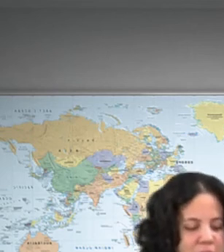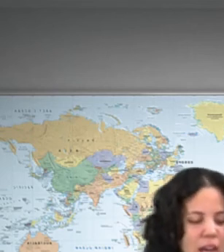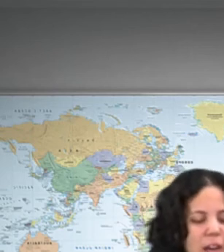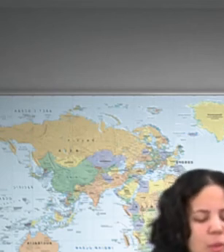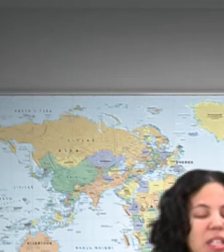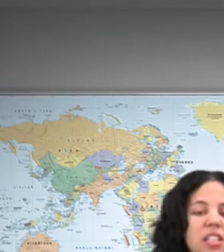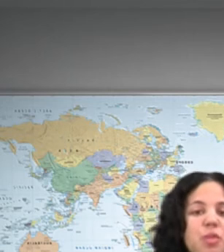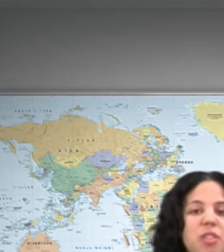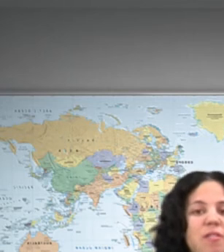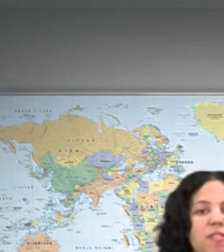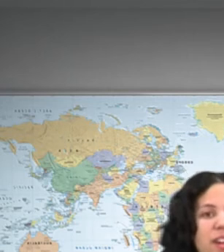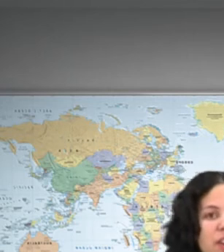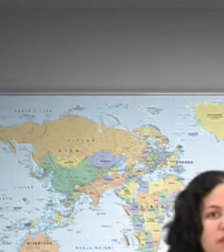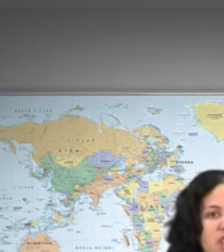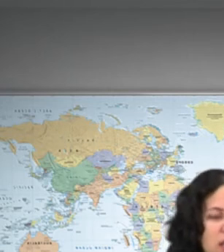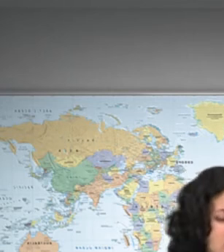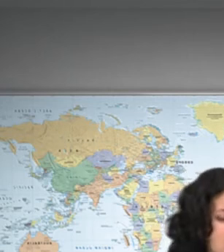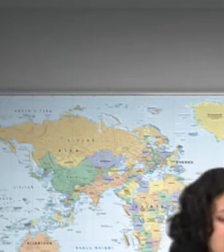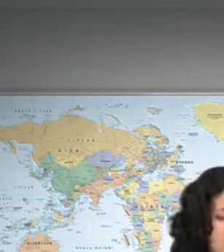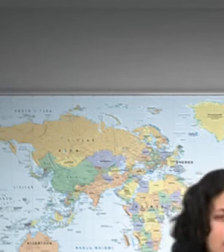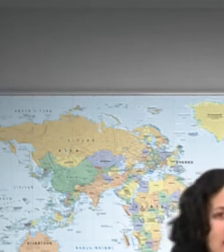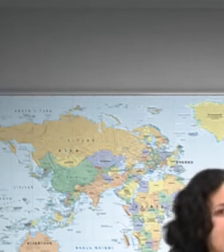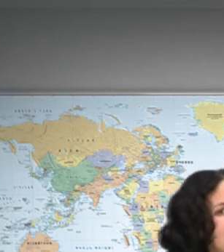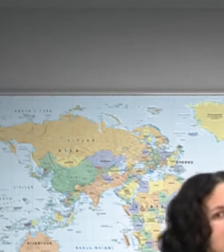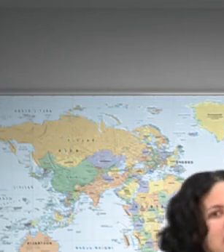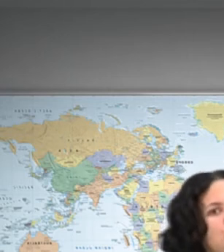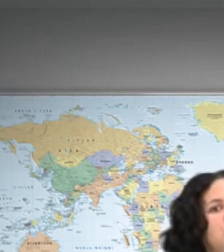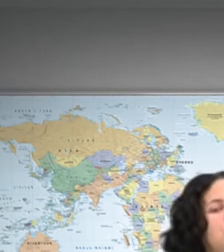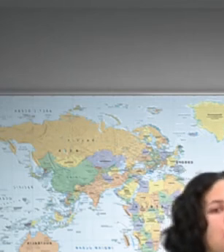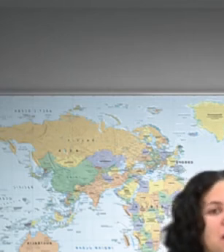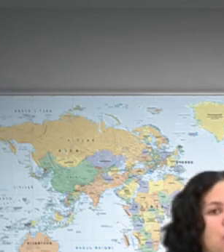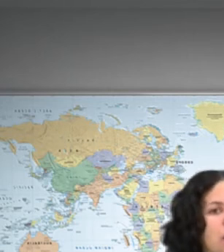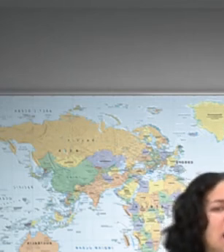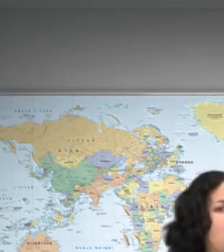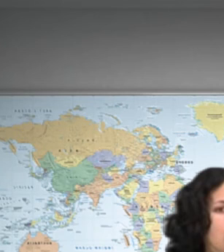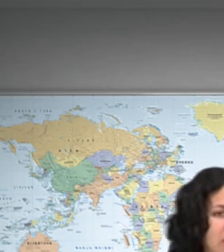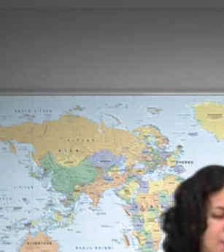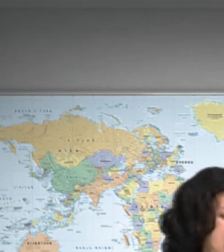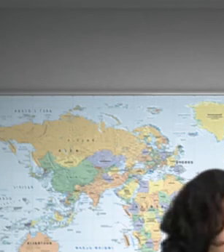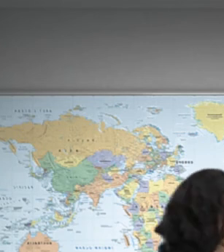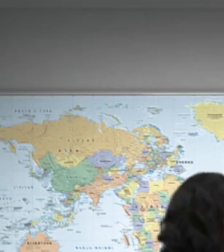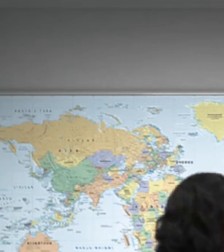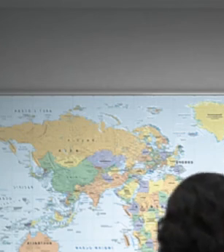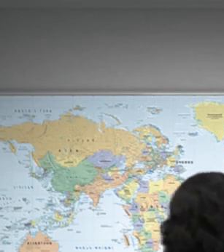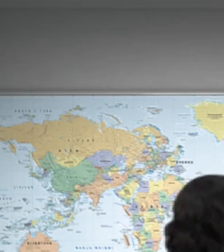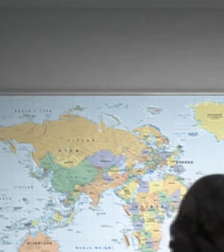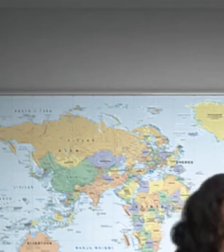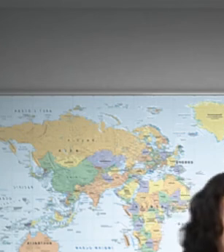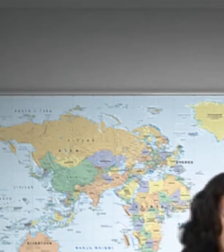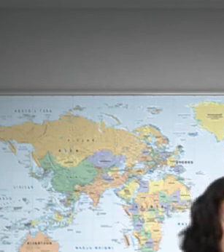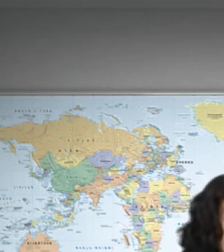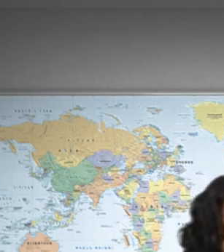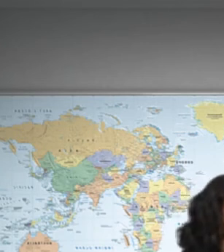time we need to be very, very vigilant, and we need to keep our hands sanitized and we need to keep our mask on at all time. So ma'am, can you please